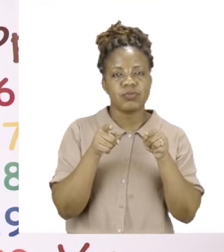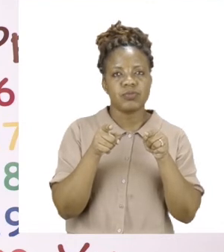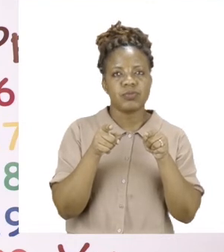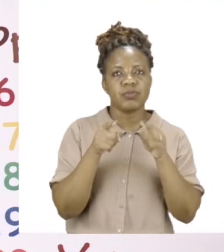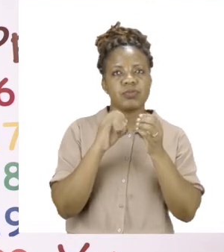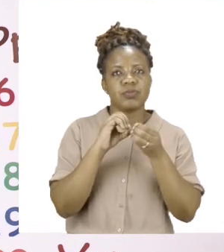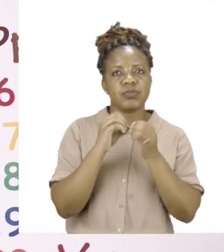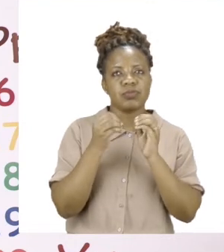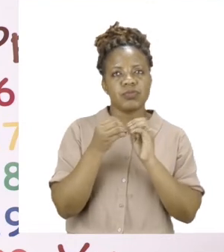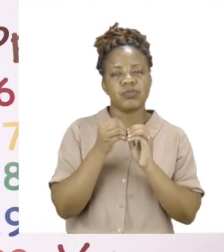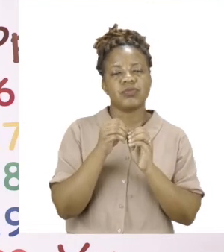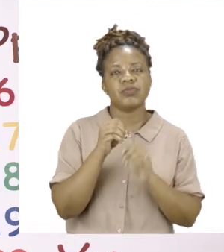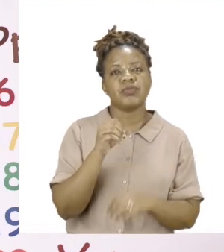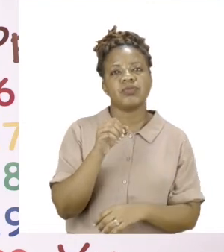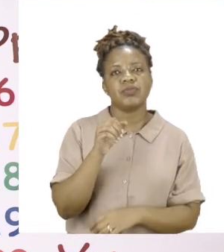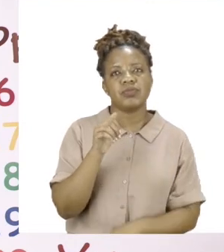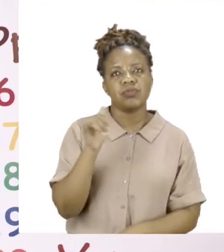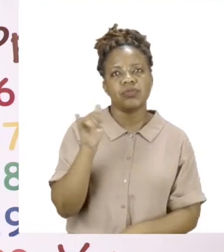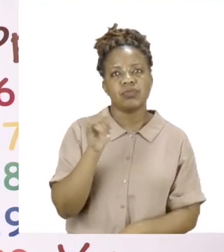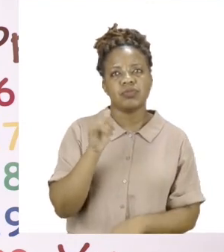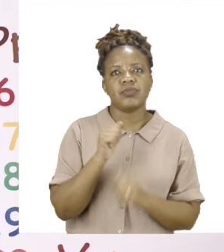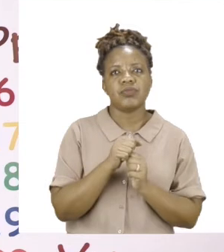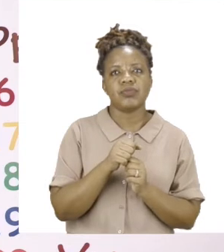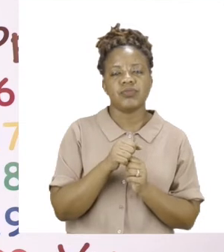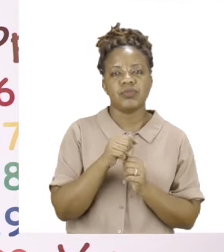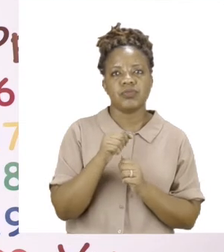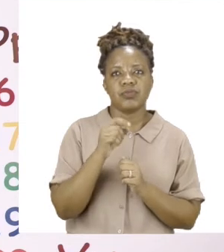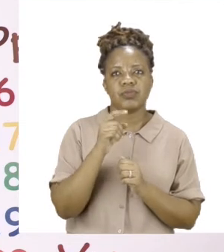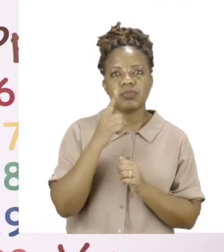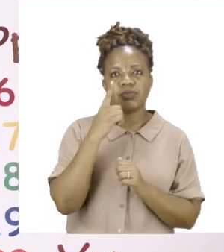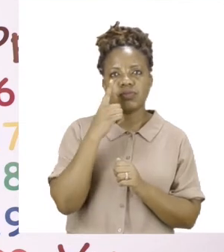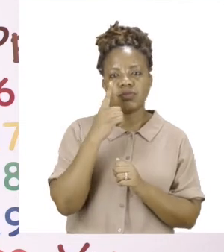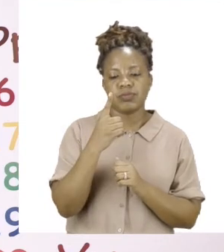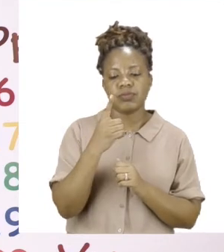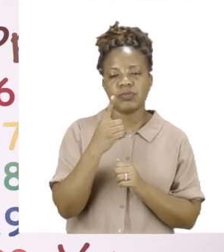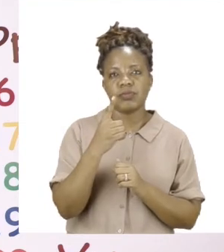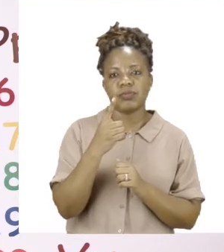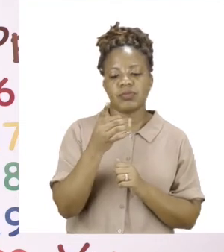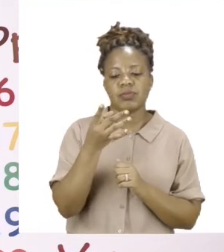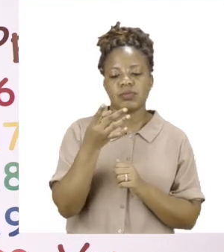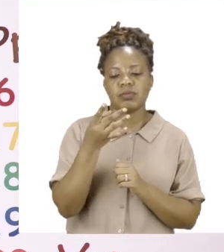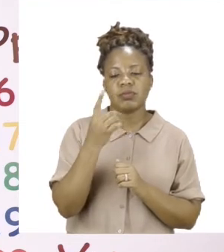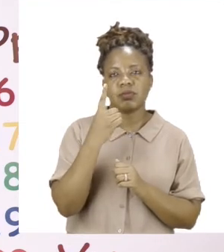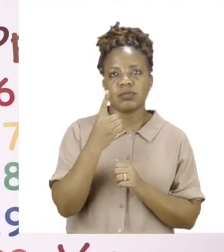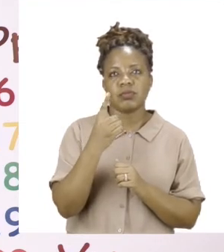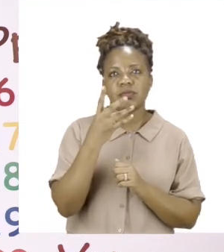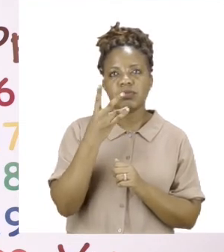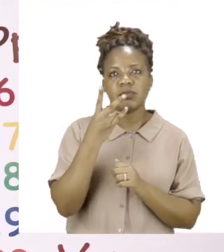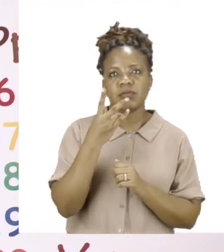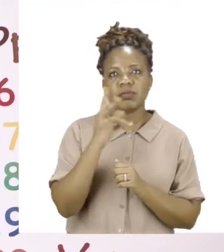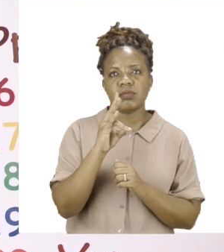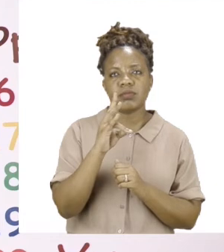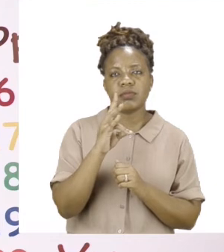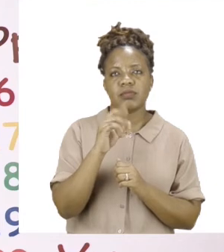loop with your finger. So let us go. Remember, we're only looping twice, so we need to loop from one number